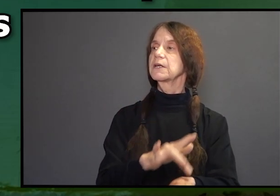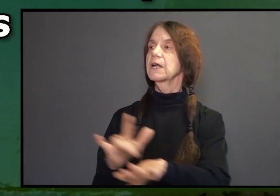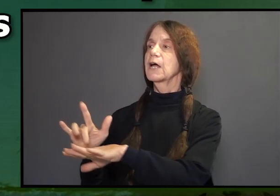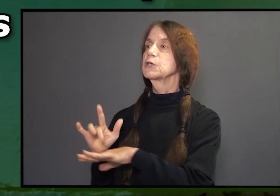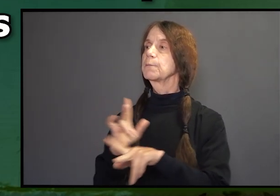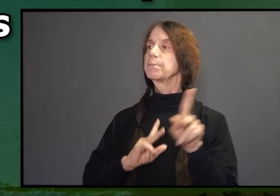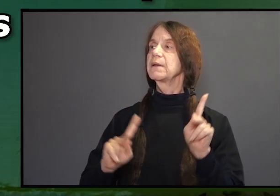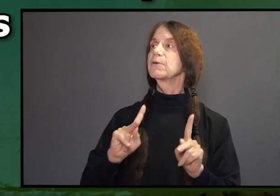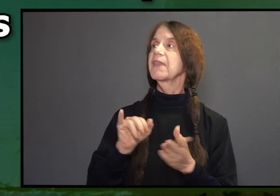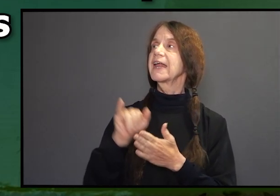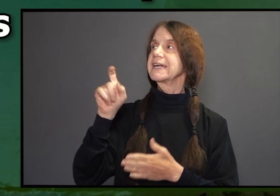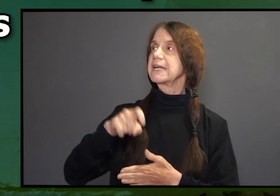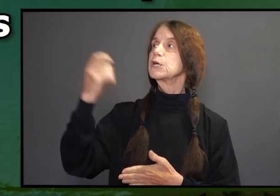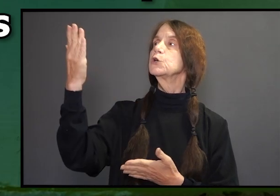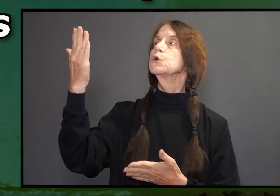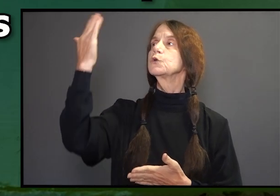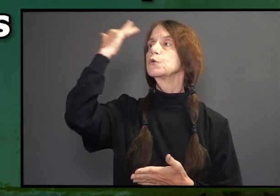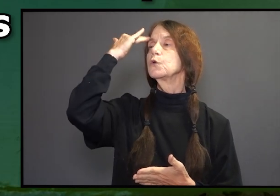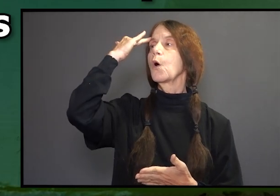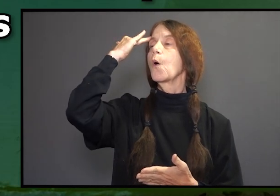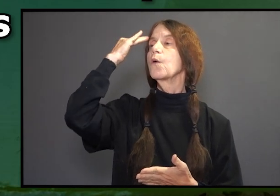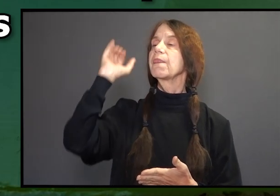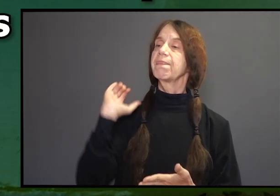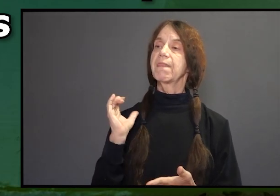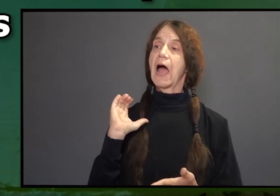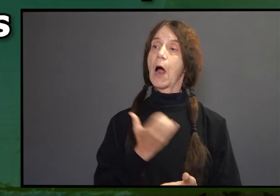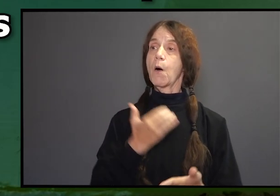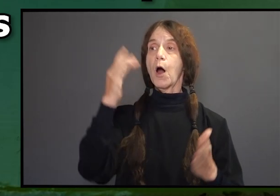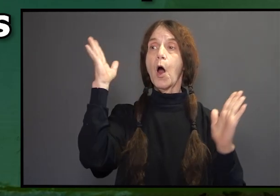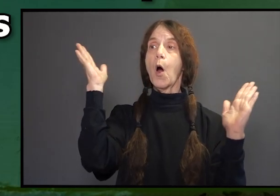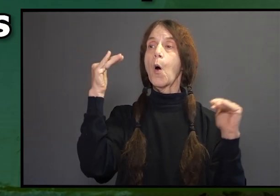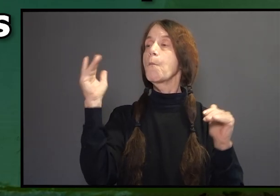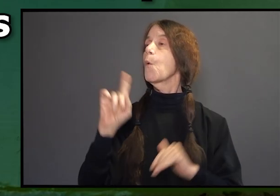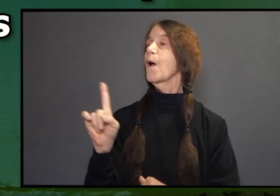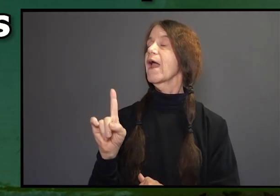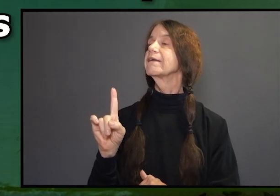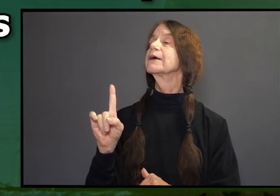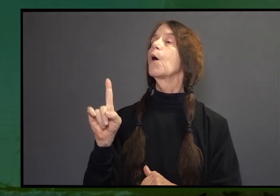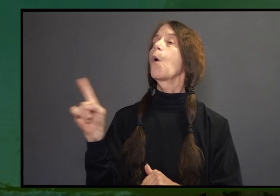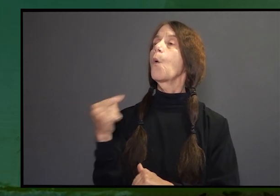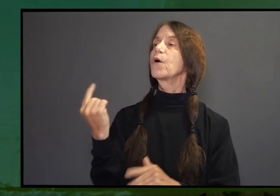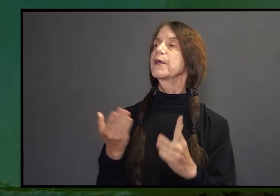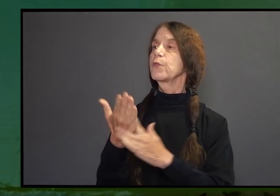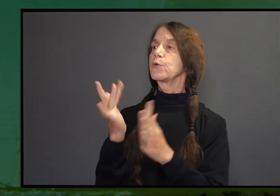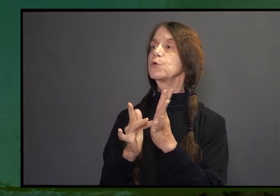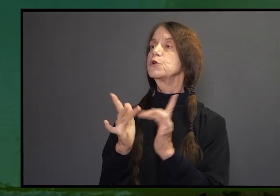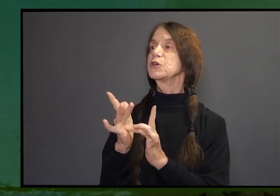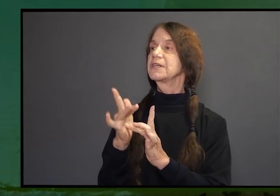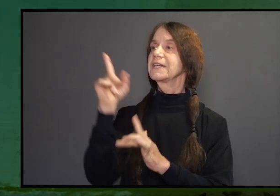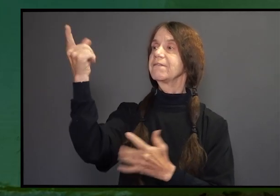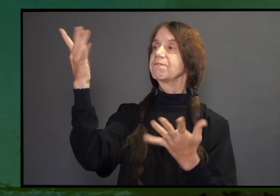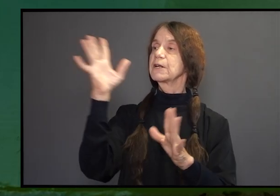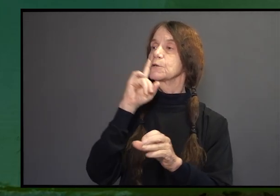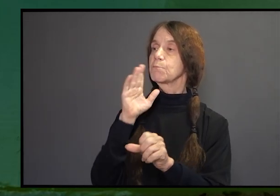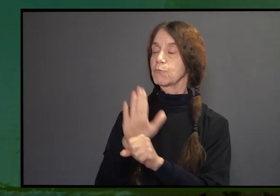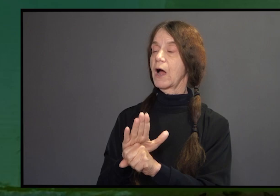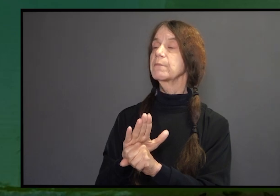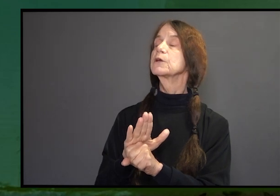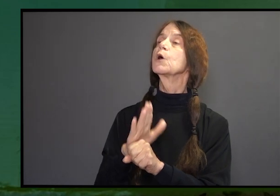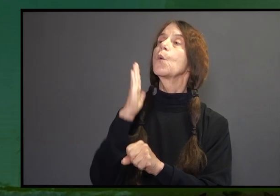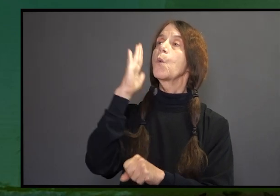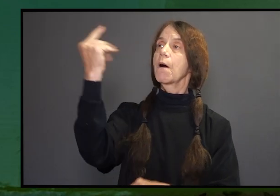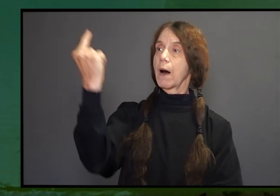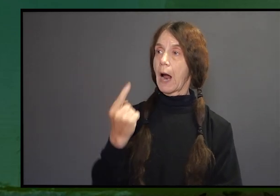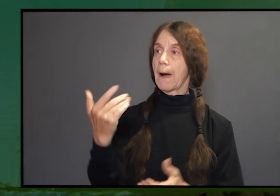need him, that they might know that our hope is in Christ Jesus alone, who has promised to return